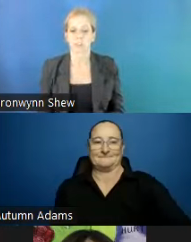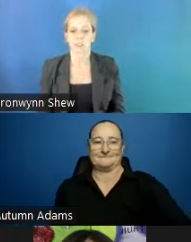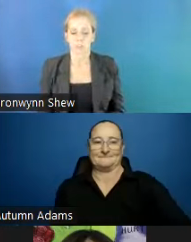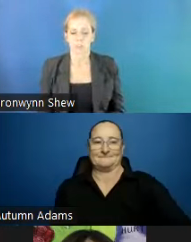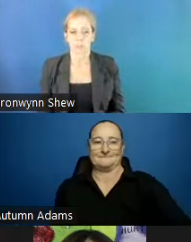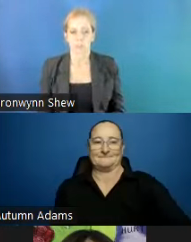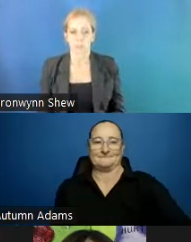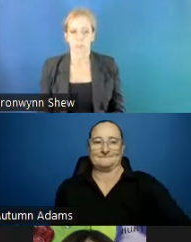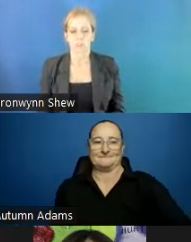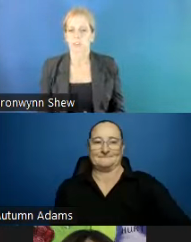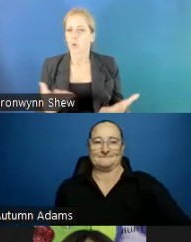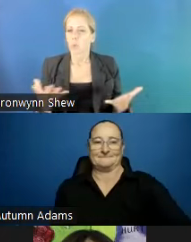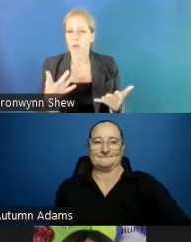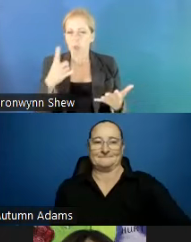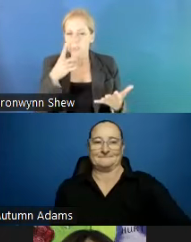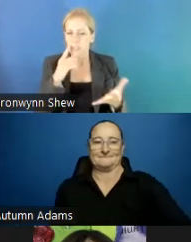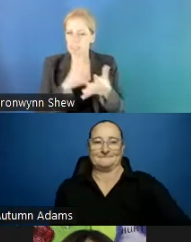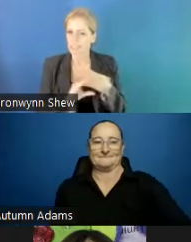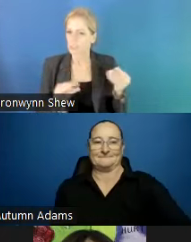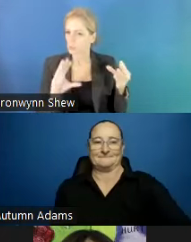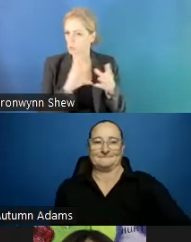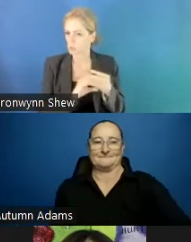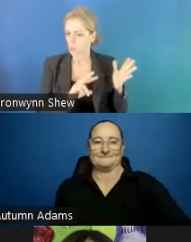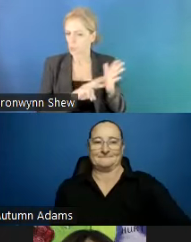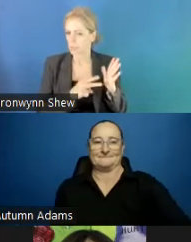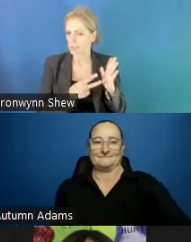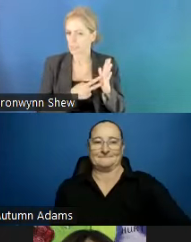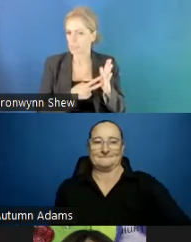So what do you think that story would mean in English?